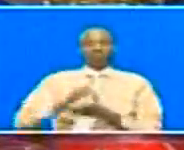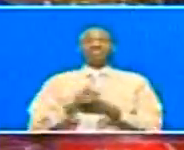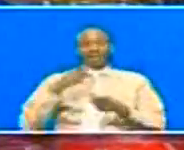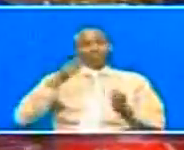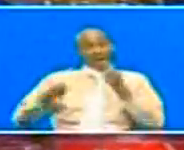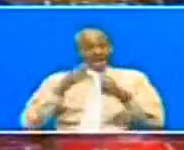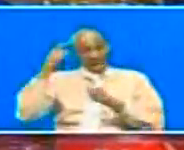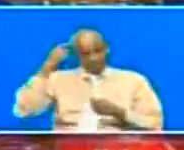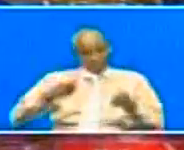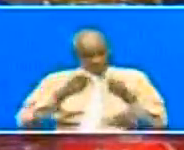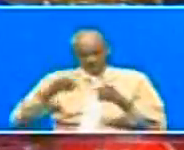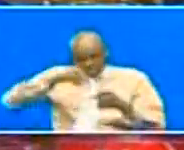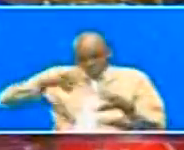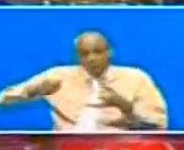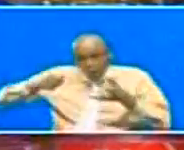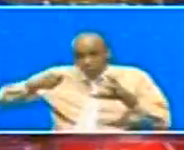Ile yakitabu.